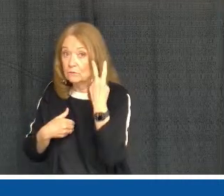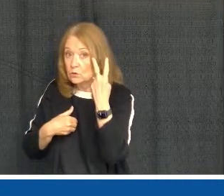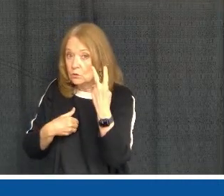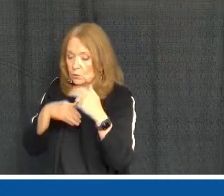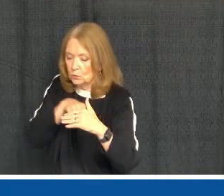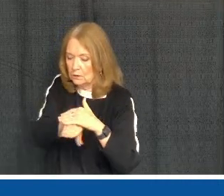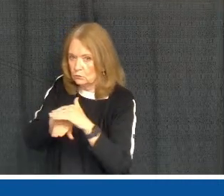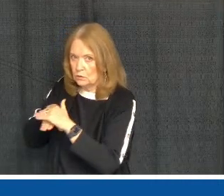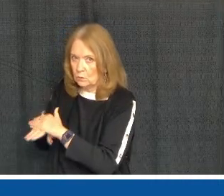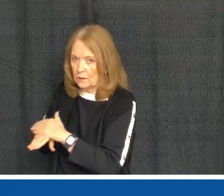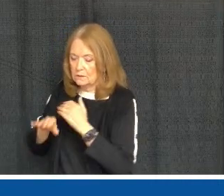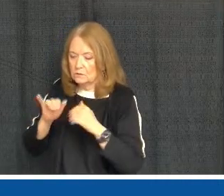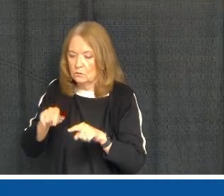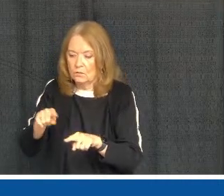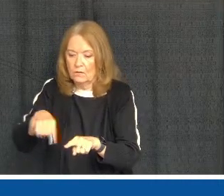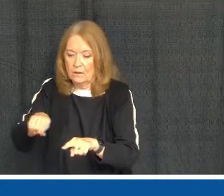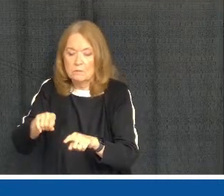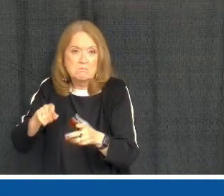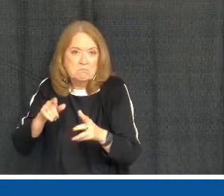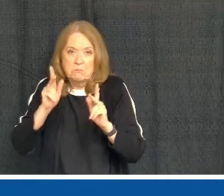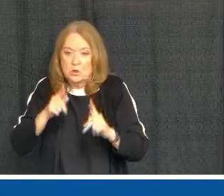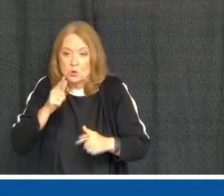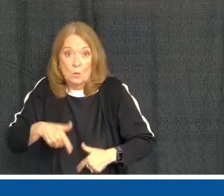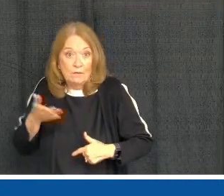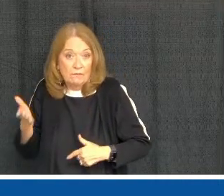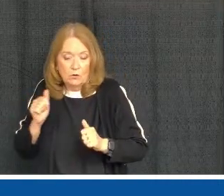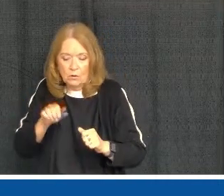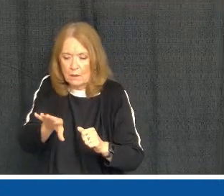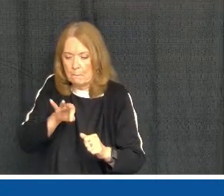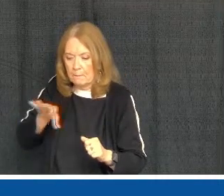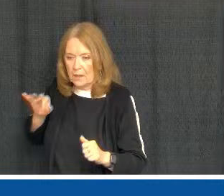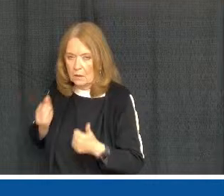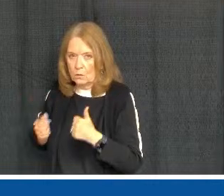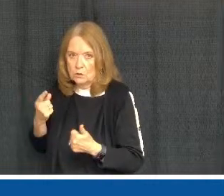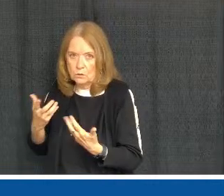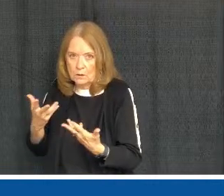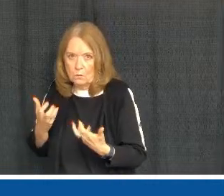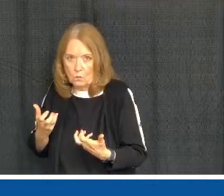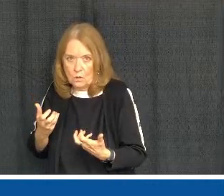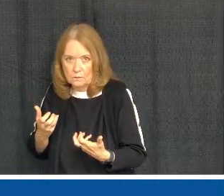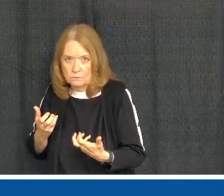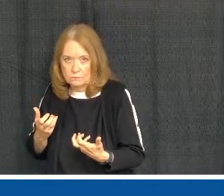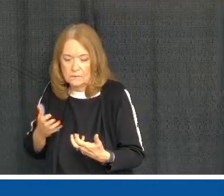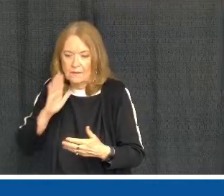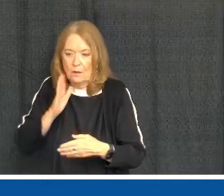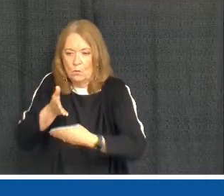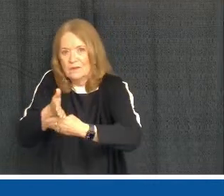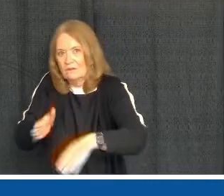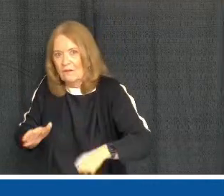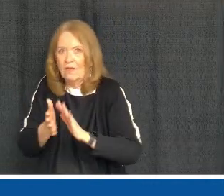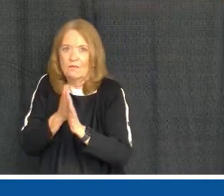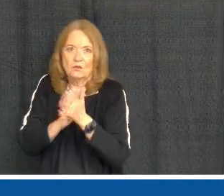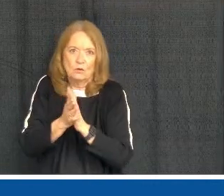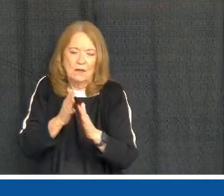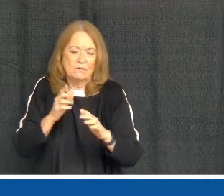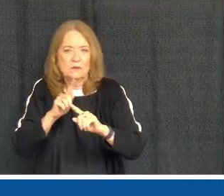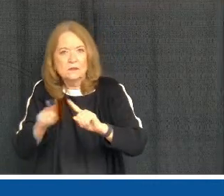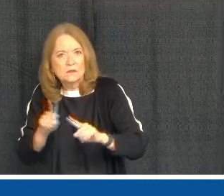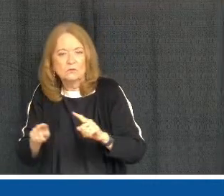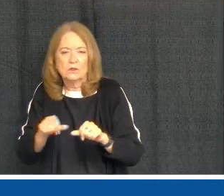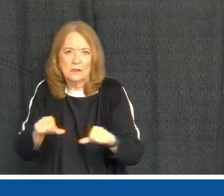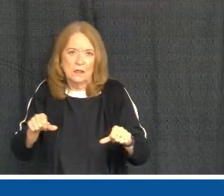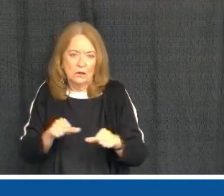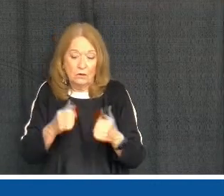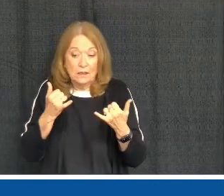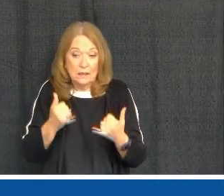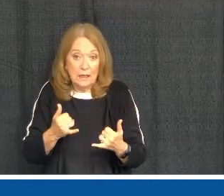that residents can pick what they feel is the safer entry or to divide up the traffic to the different areas of the development. Now it's